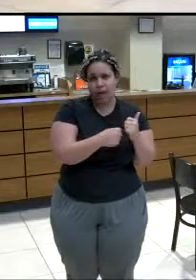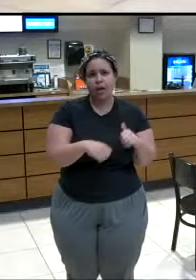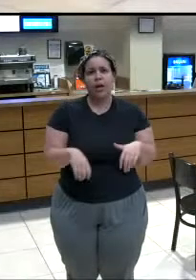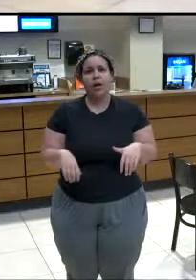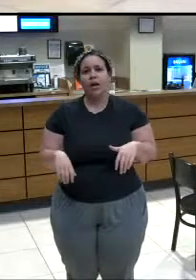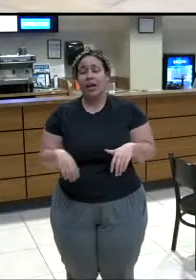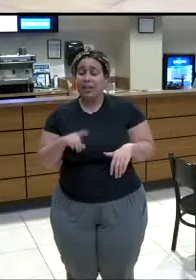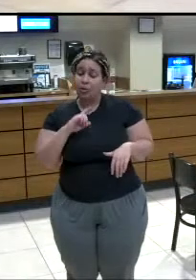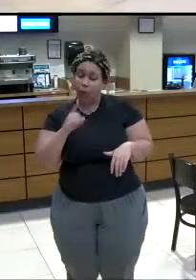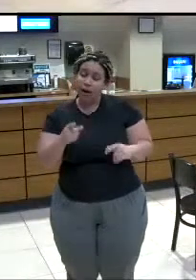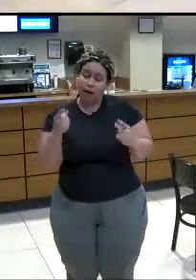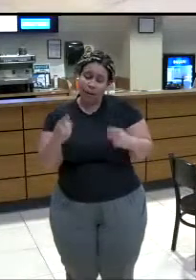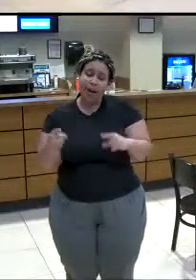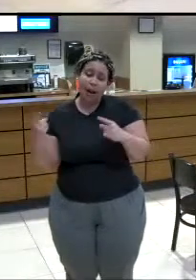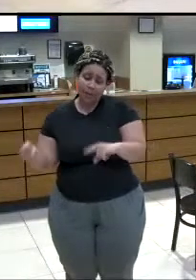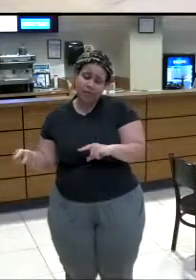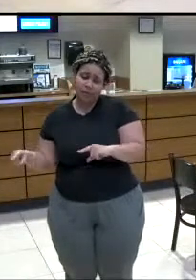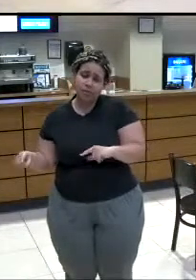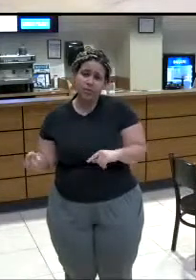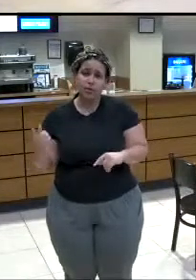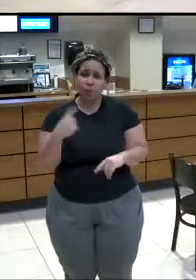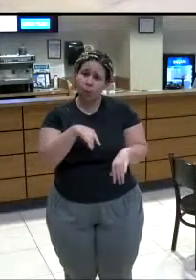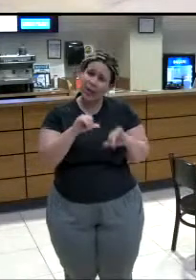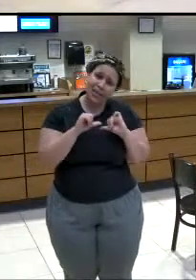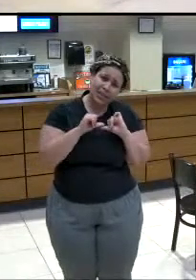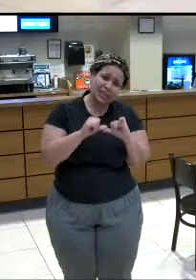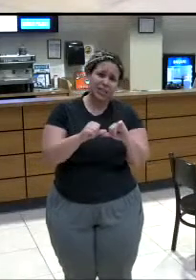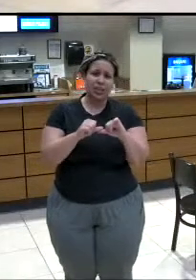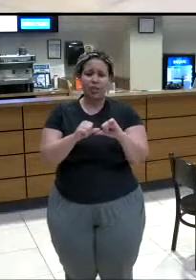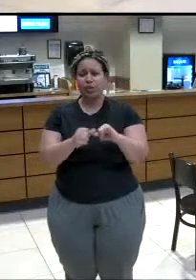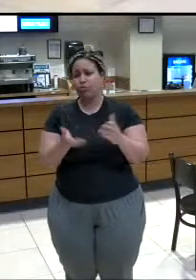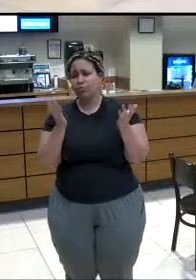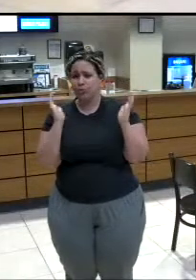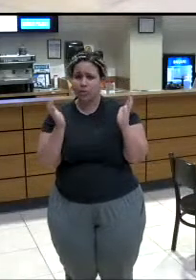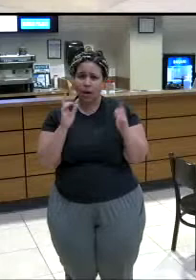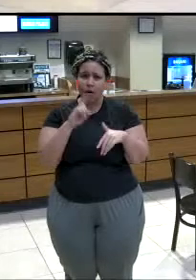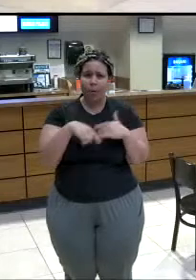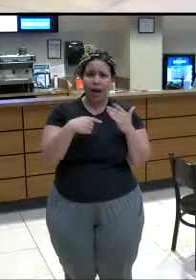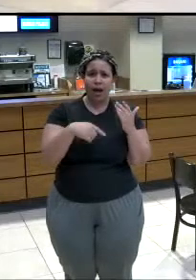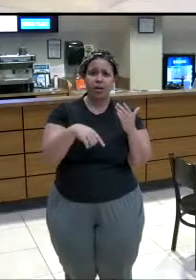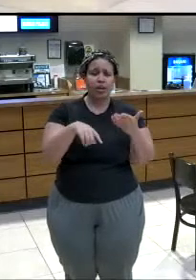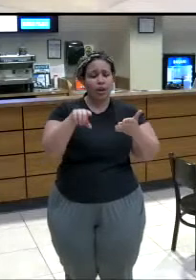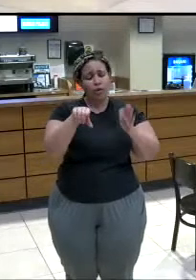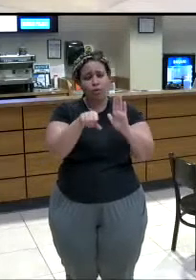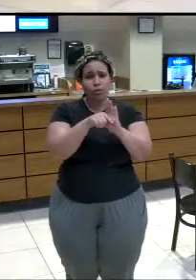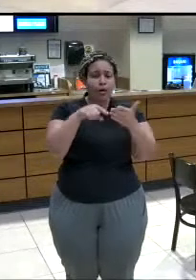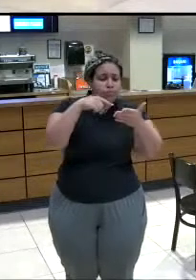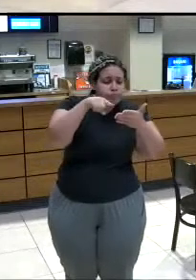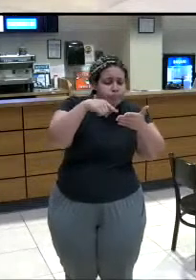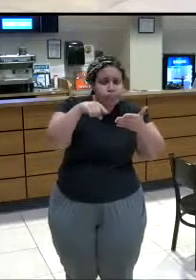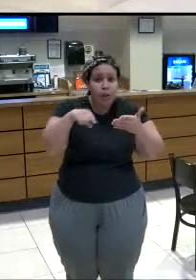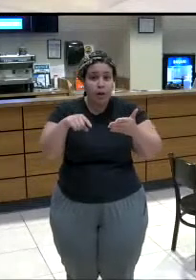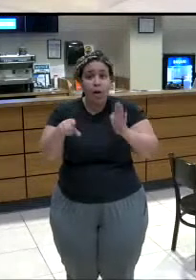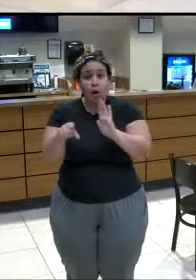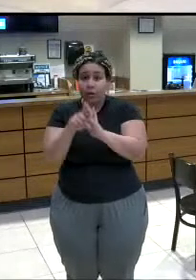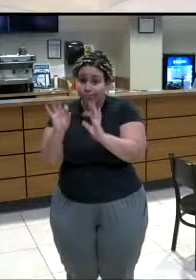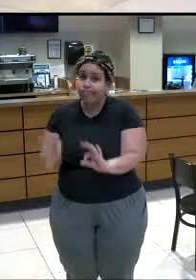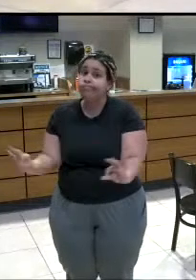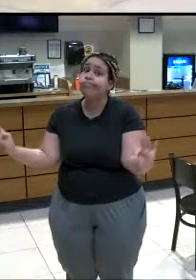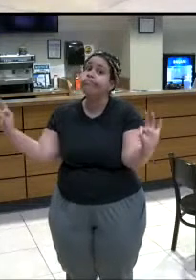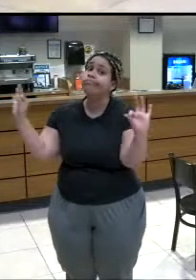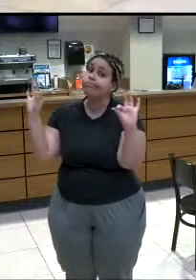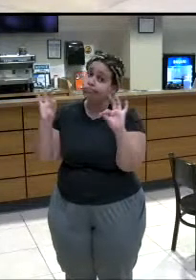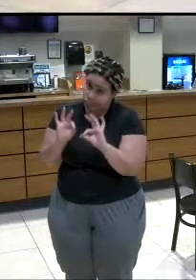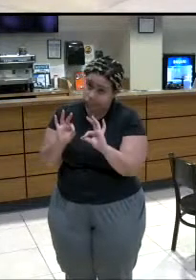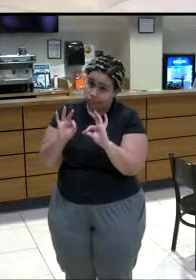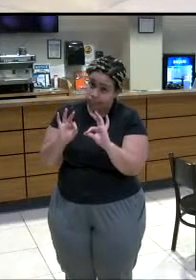happens. And so we continue to have conversations about grading. Grades matter most in